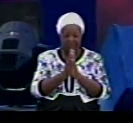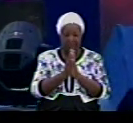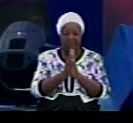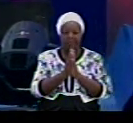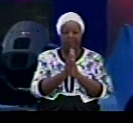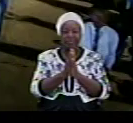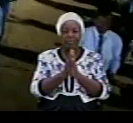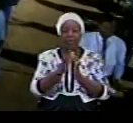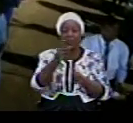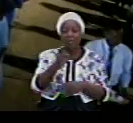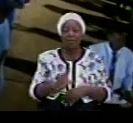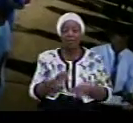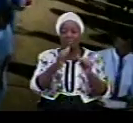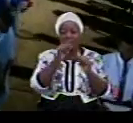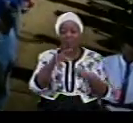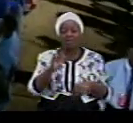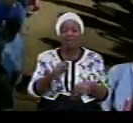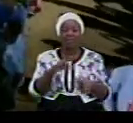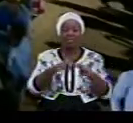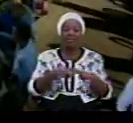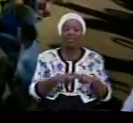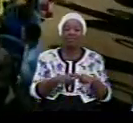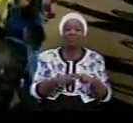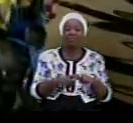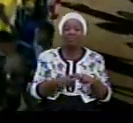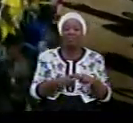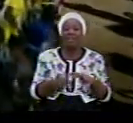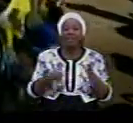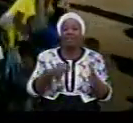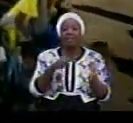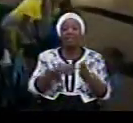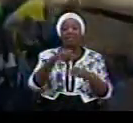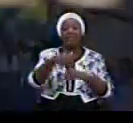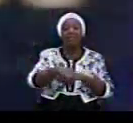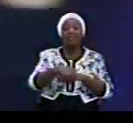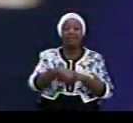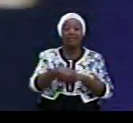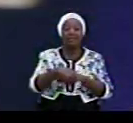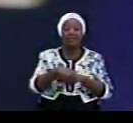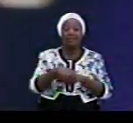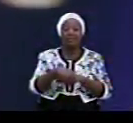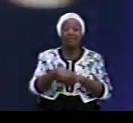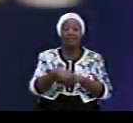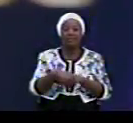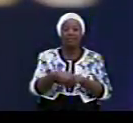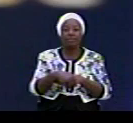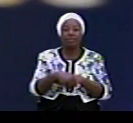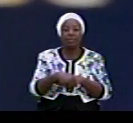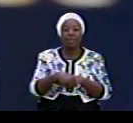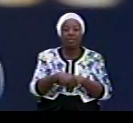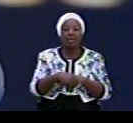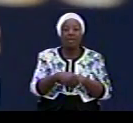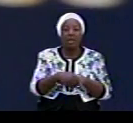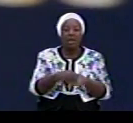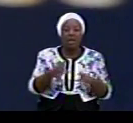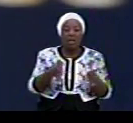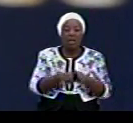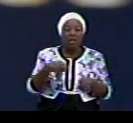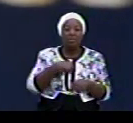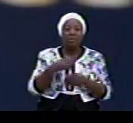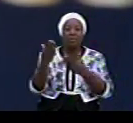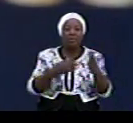God bless you. You can sit down. Tonight, as we bring this